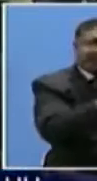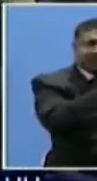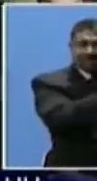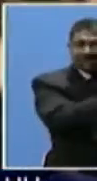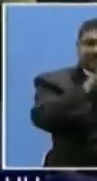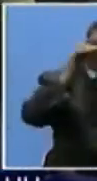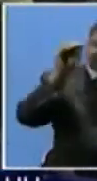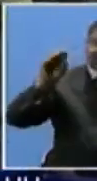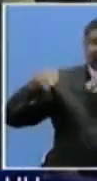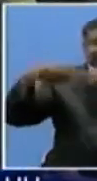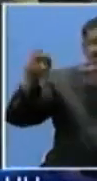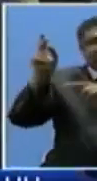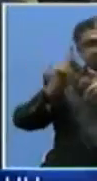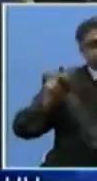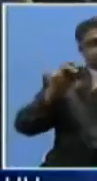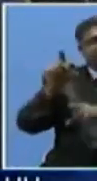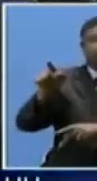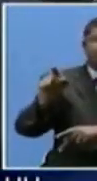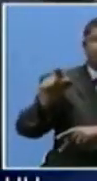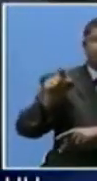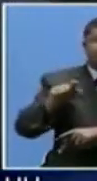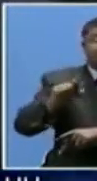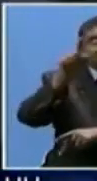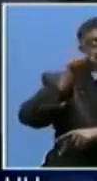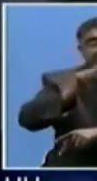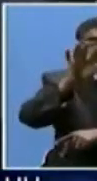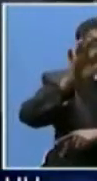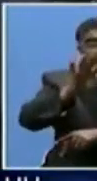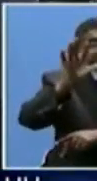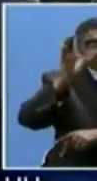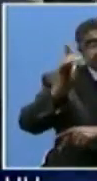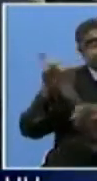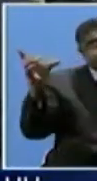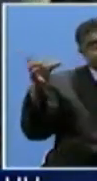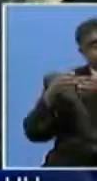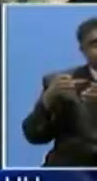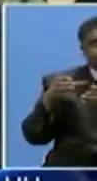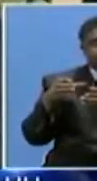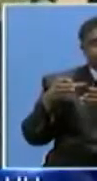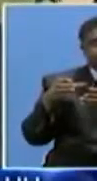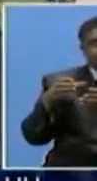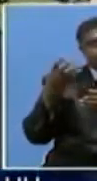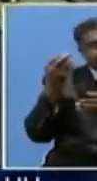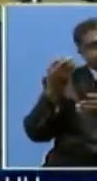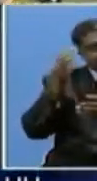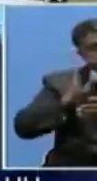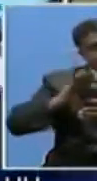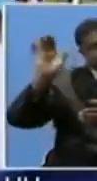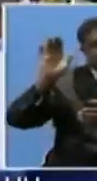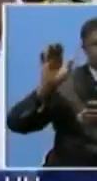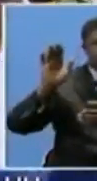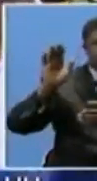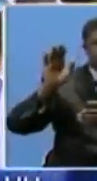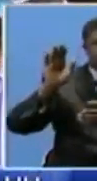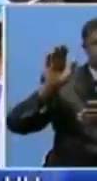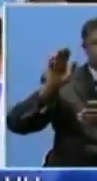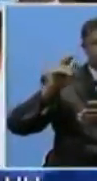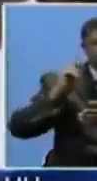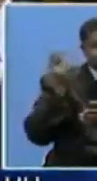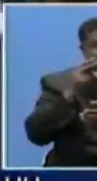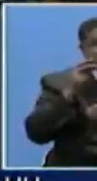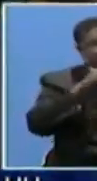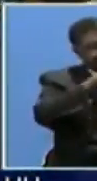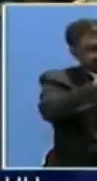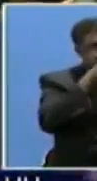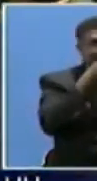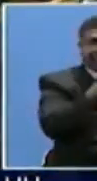people, 156 constituencies. They are the owners of the money. We intend over years to gravitate more money from the